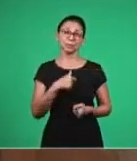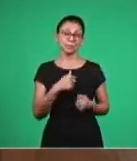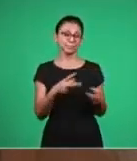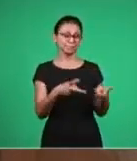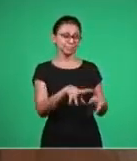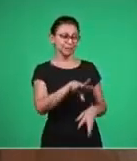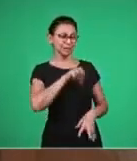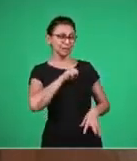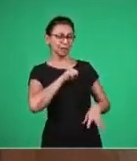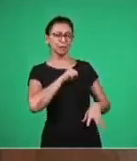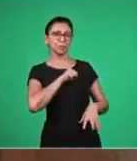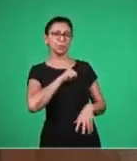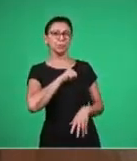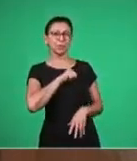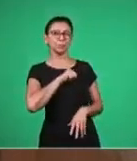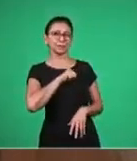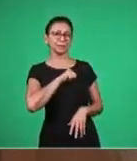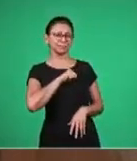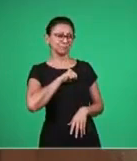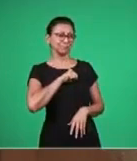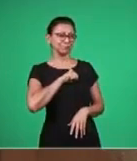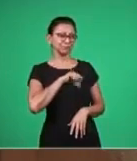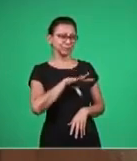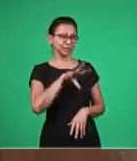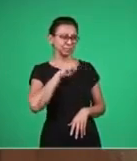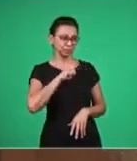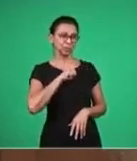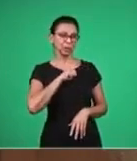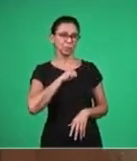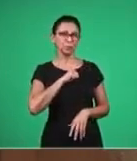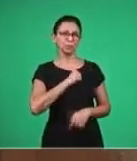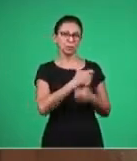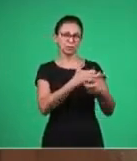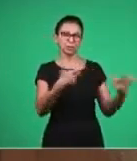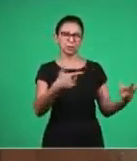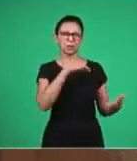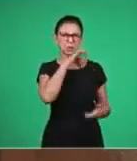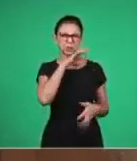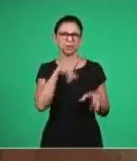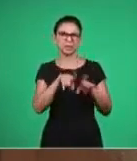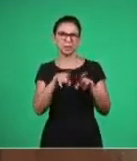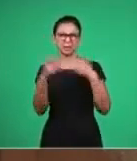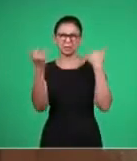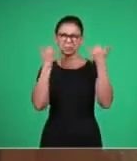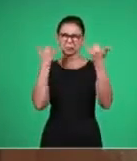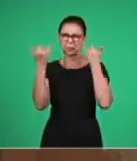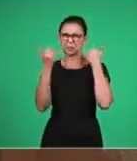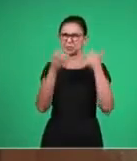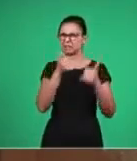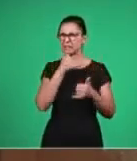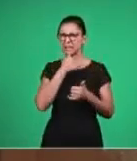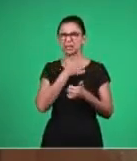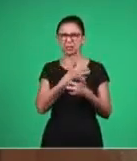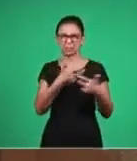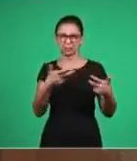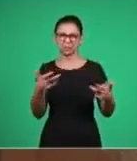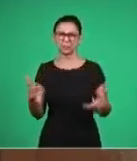said, servants of God, and we are living this what is pre-hurting, pre-tribulation.